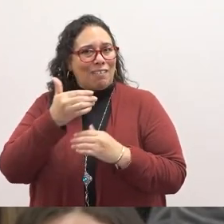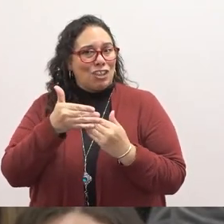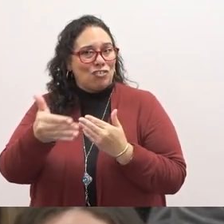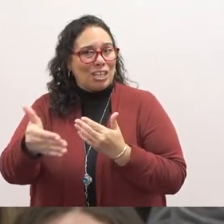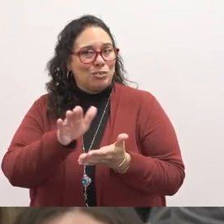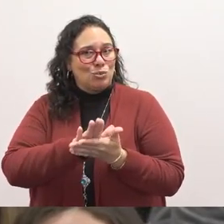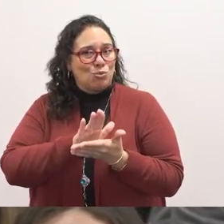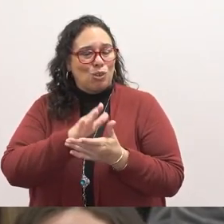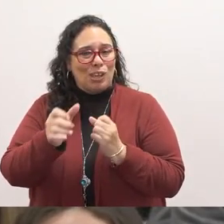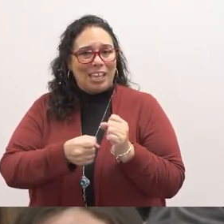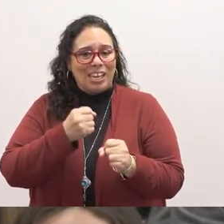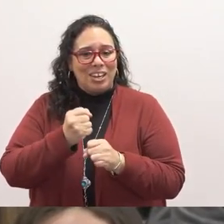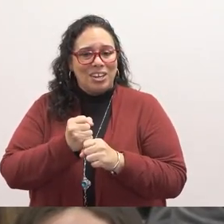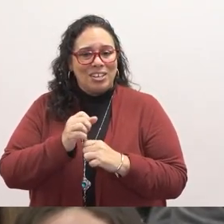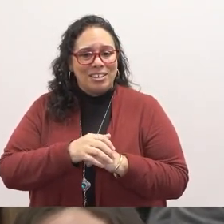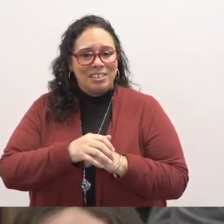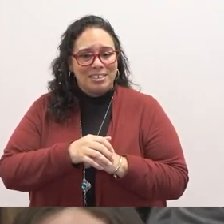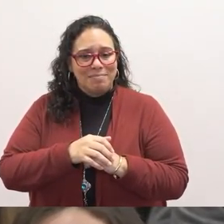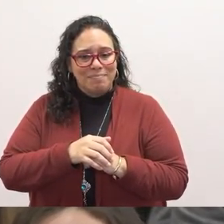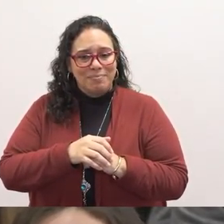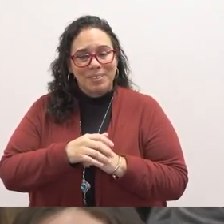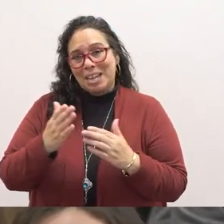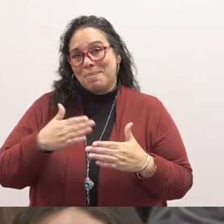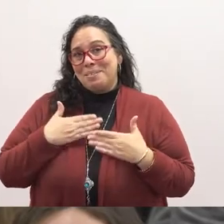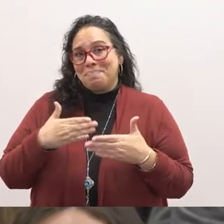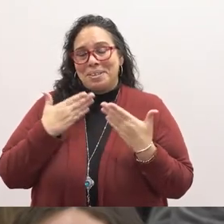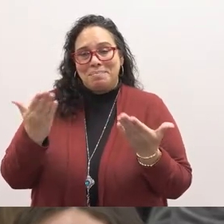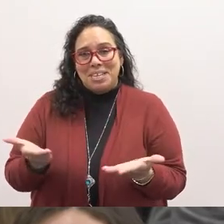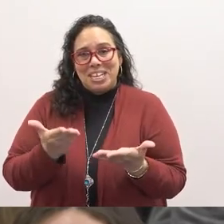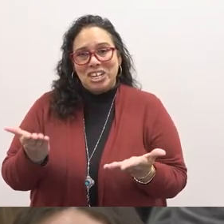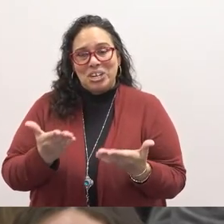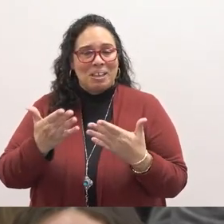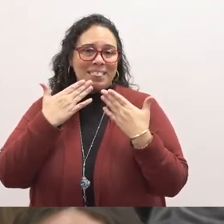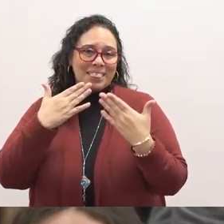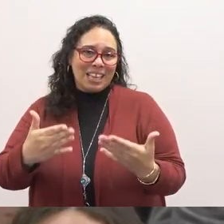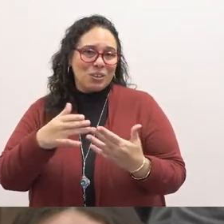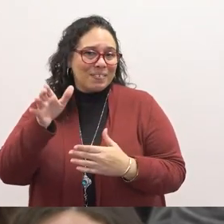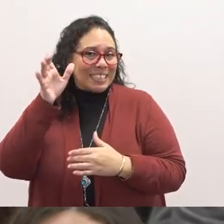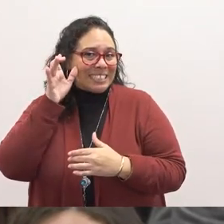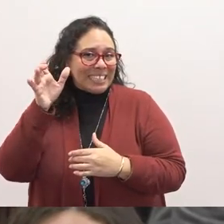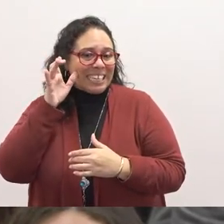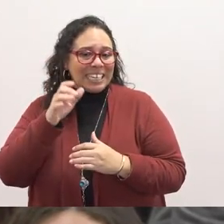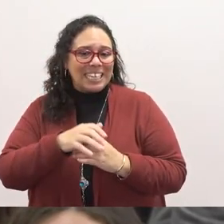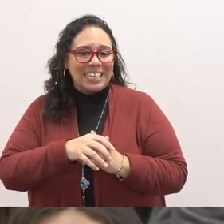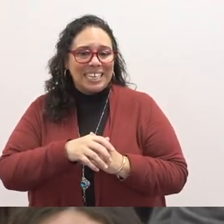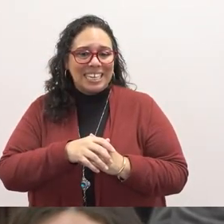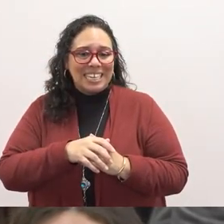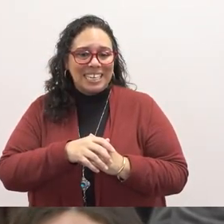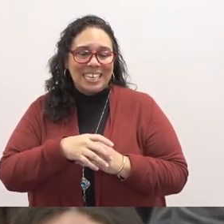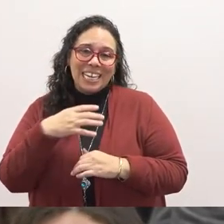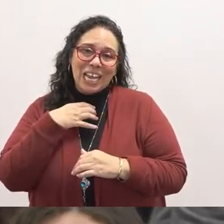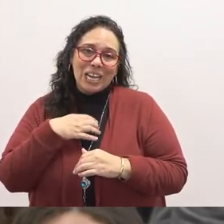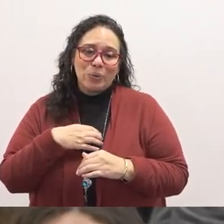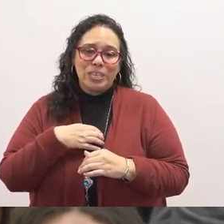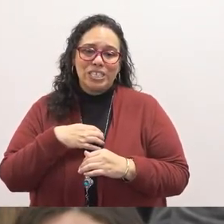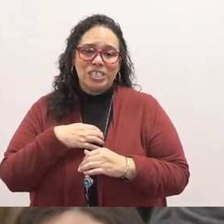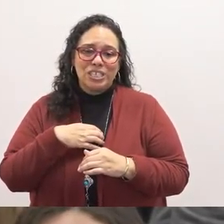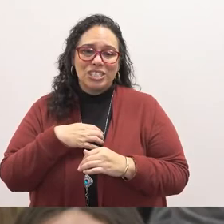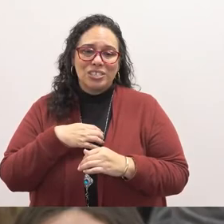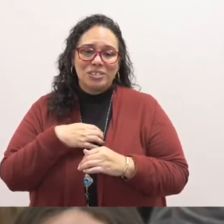year. And I'm glad to be here. Thank you for listening. And I wish to bring